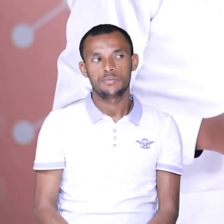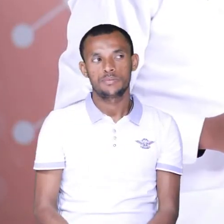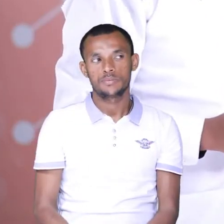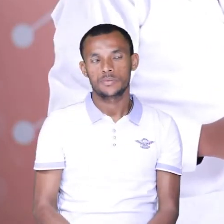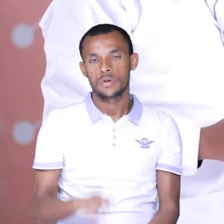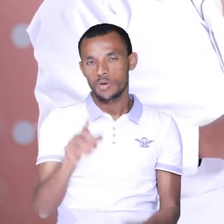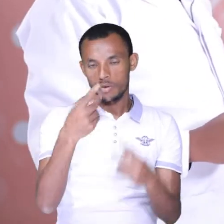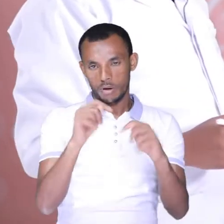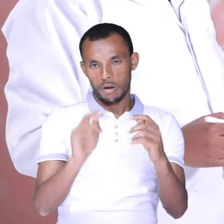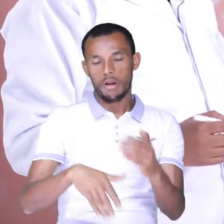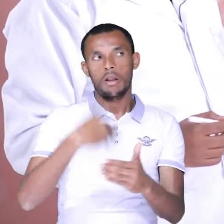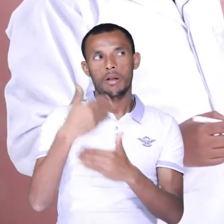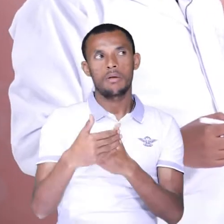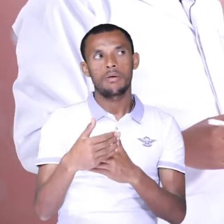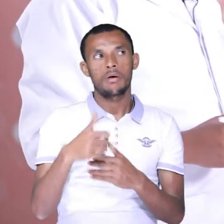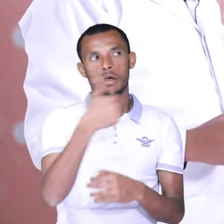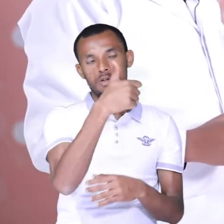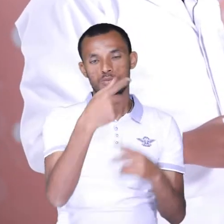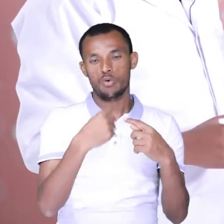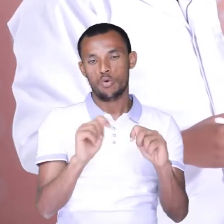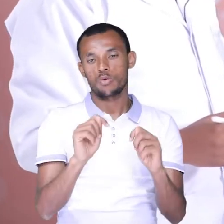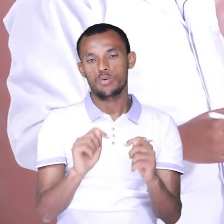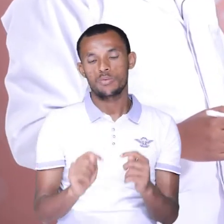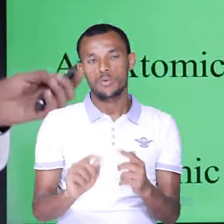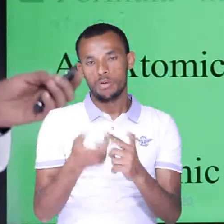And you can try this one by yourself.